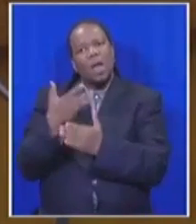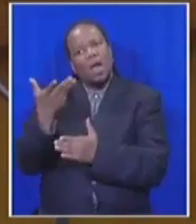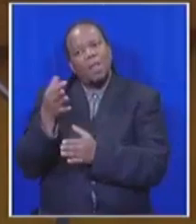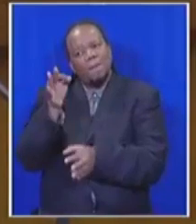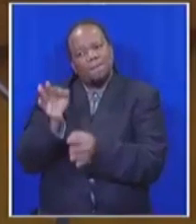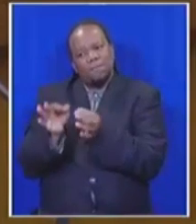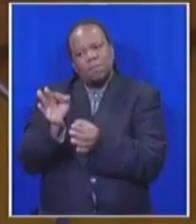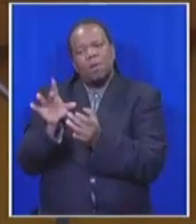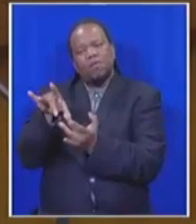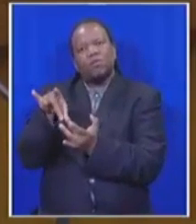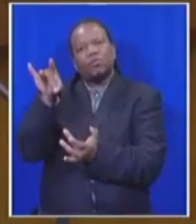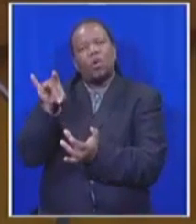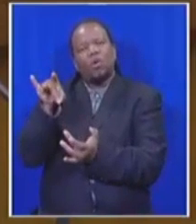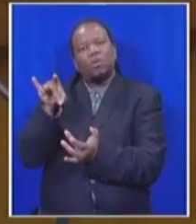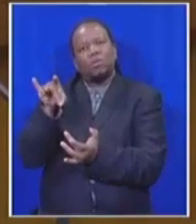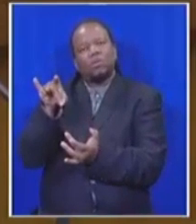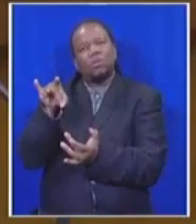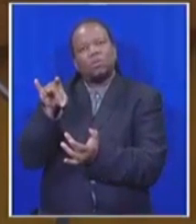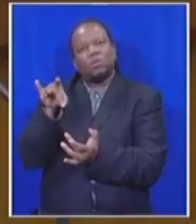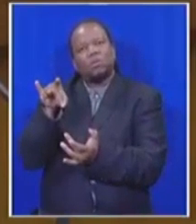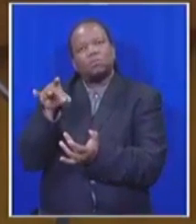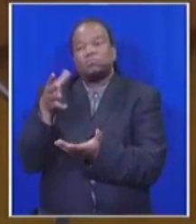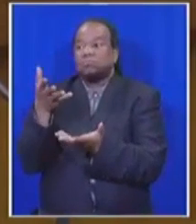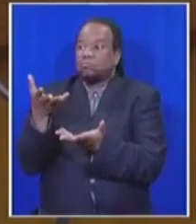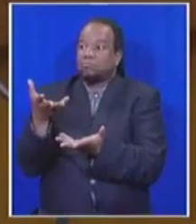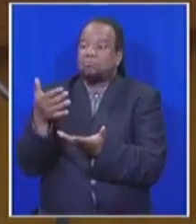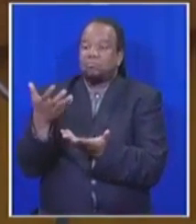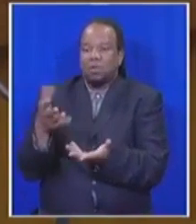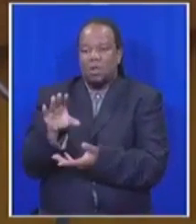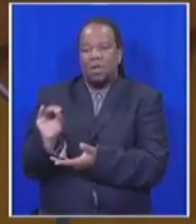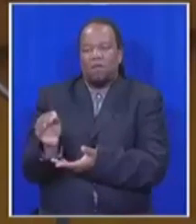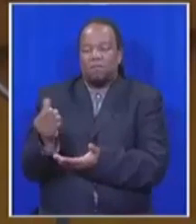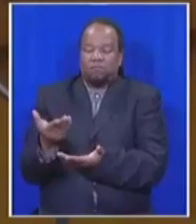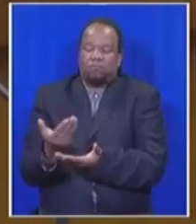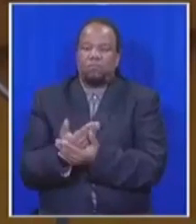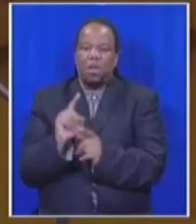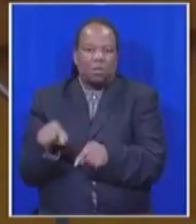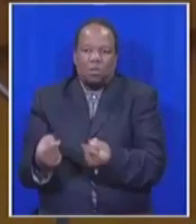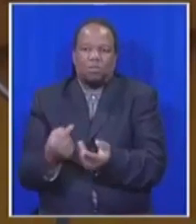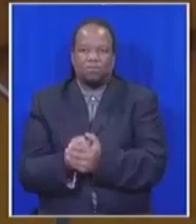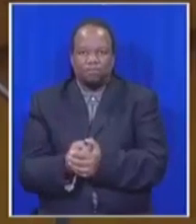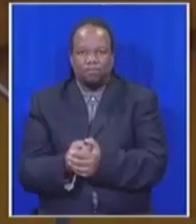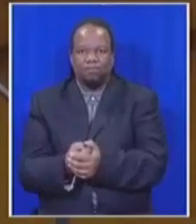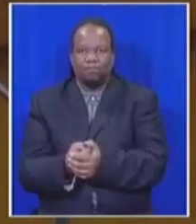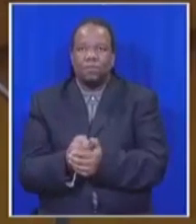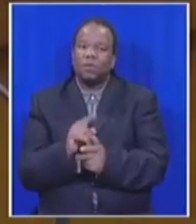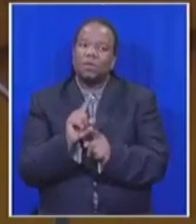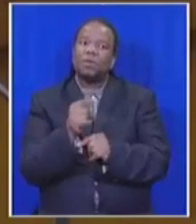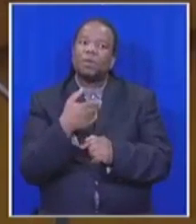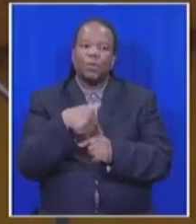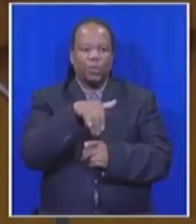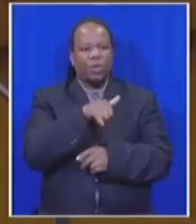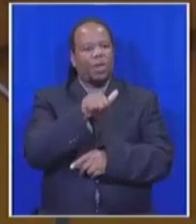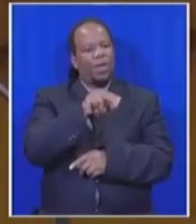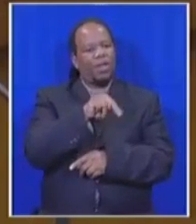the plurality they had at their disposal. We from the onset would like to say with